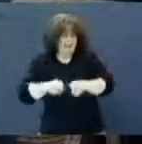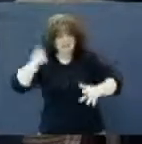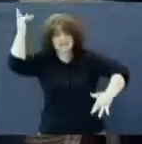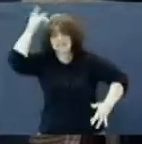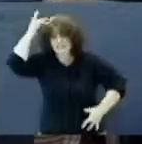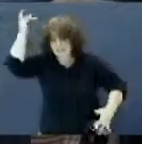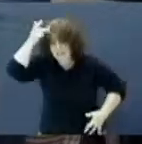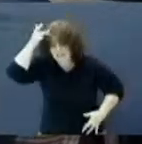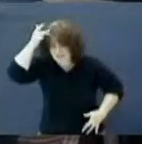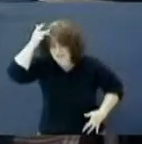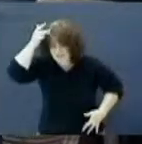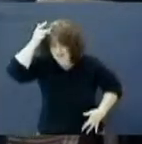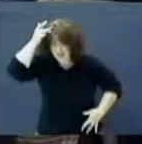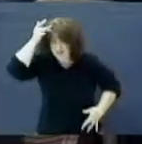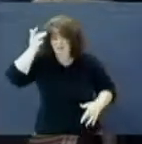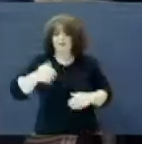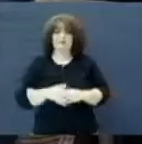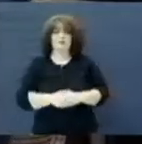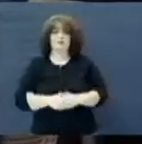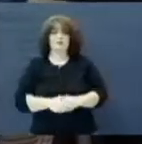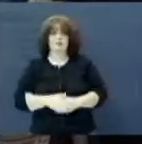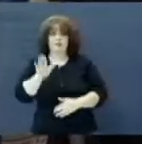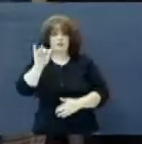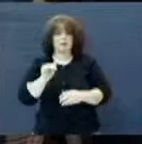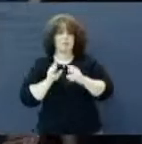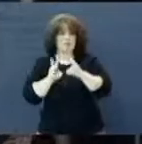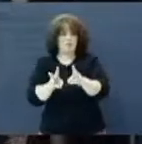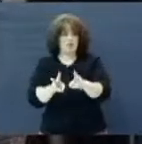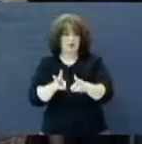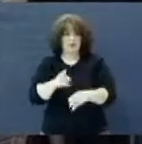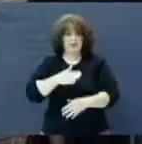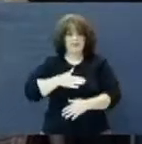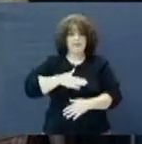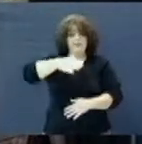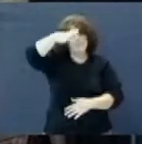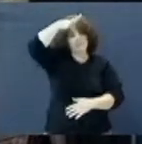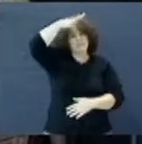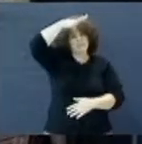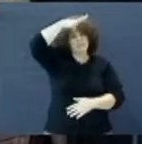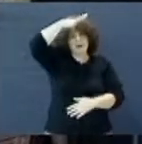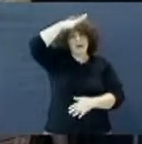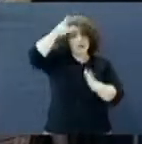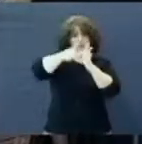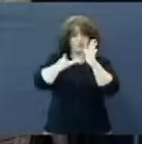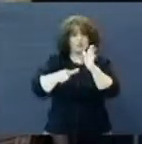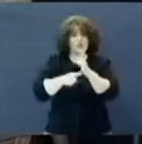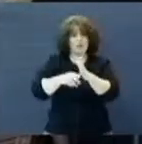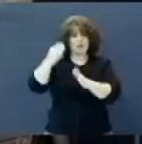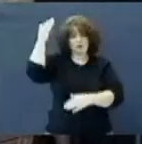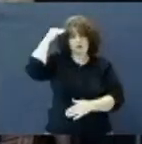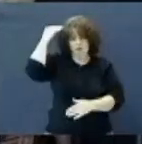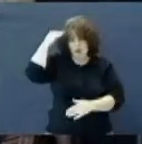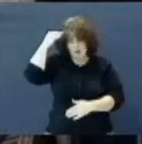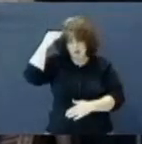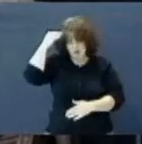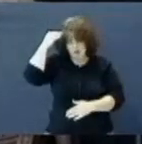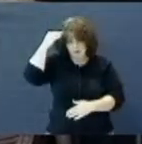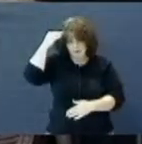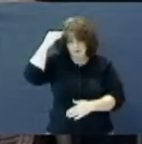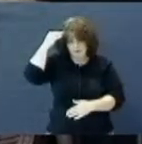hit you. I'm glad. Somebody said, by the way, my father-in-law, he's known for this statement. He said, you ain't no sissy going to get